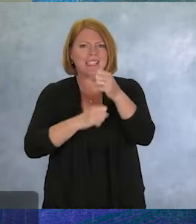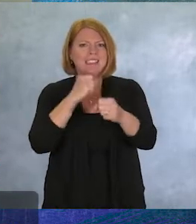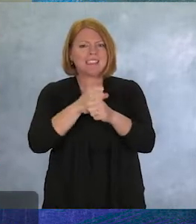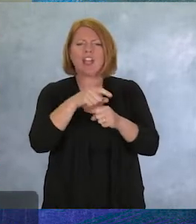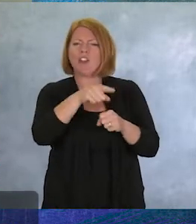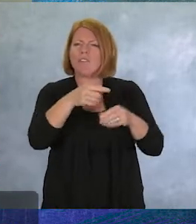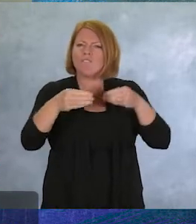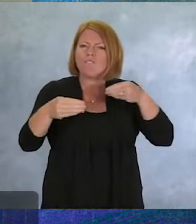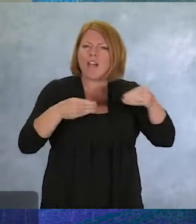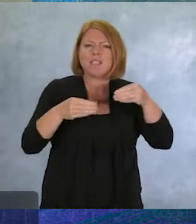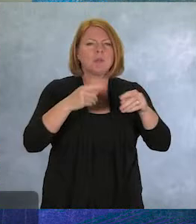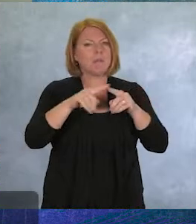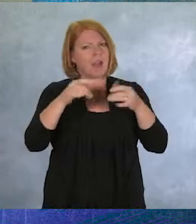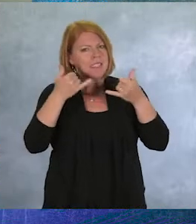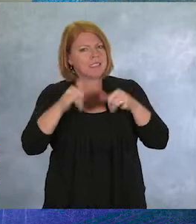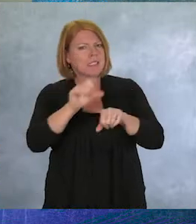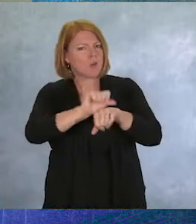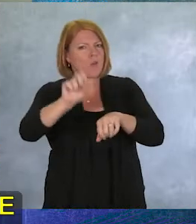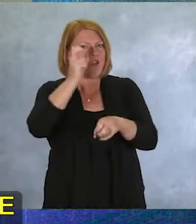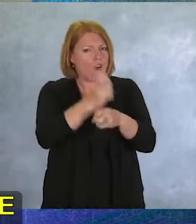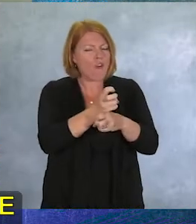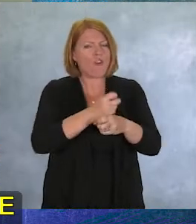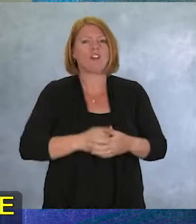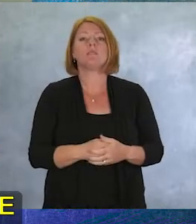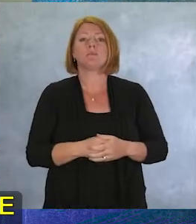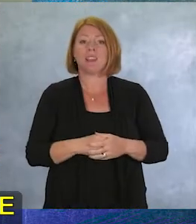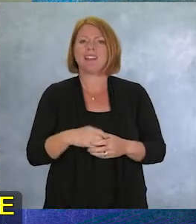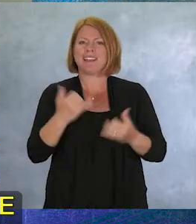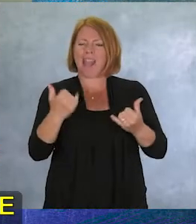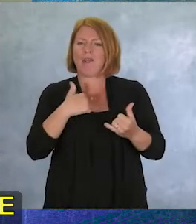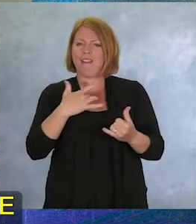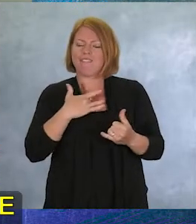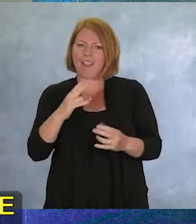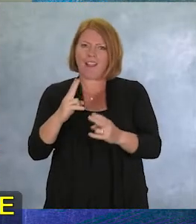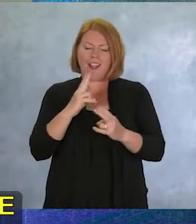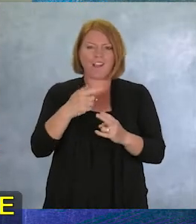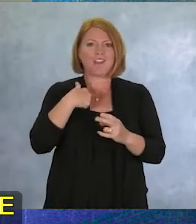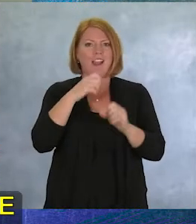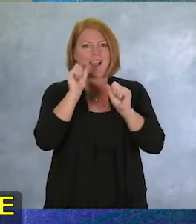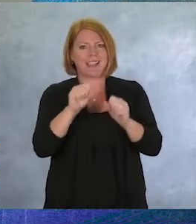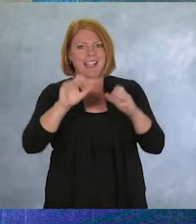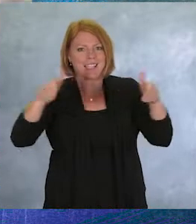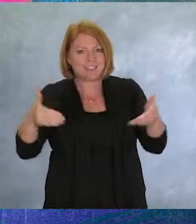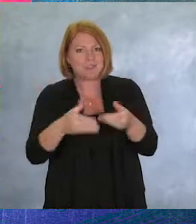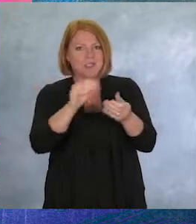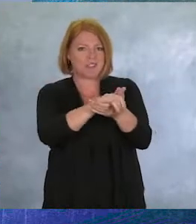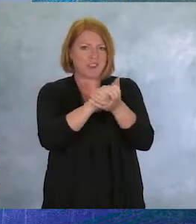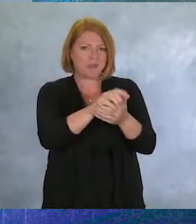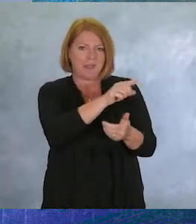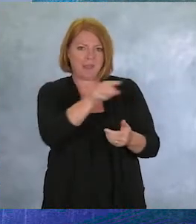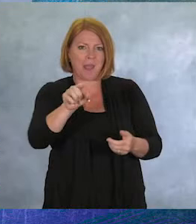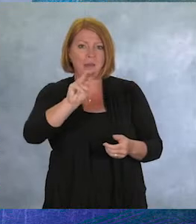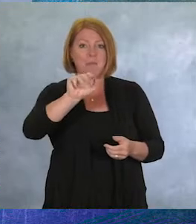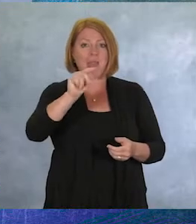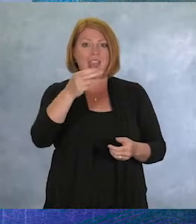flexible yet persistent in their efforts. It's my privilege to introduce and congratulate them right now. Matthew Babb is a